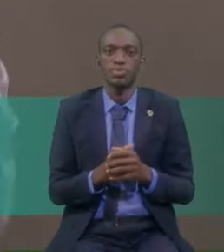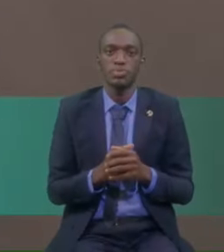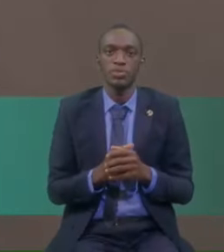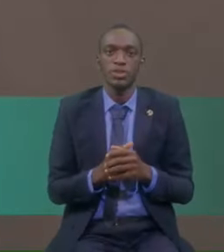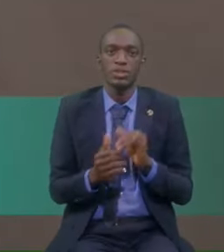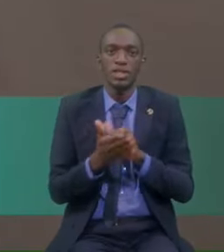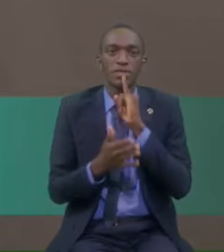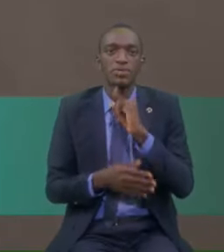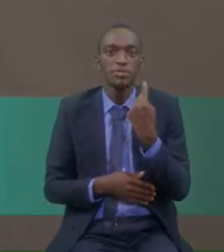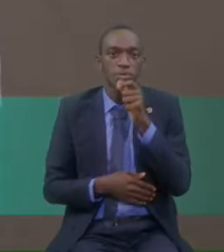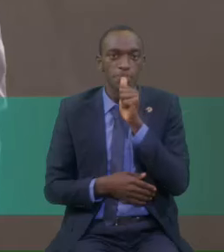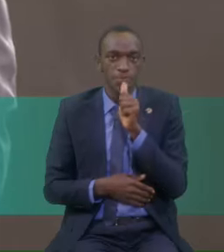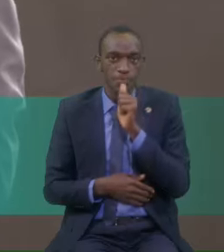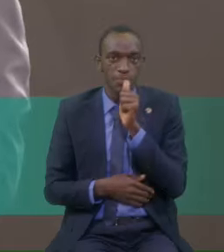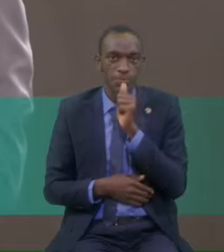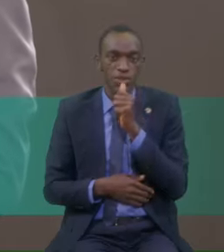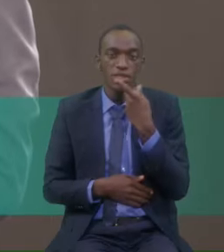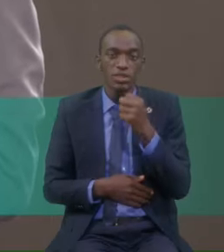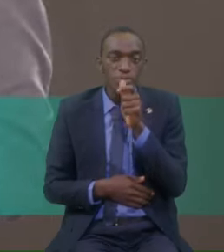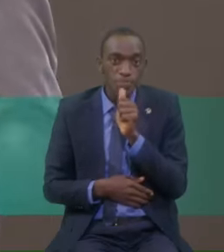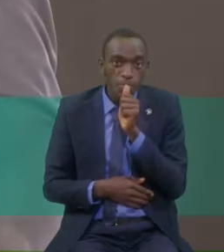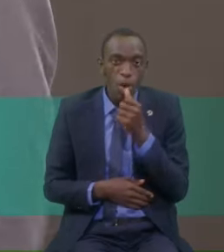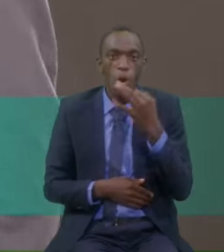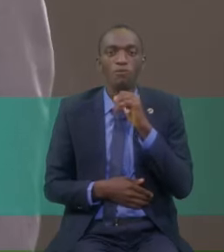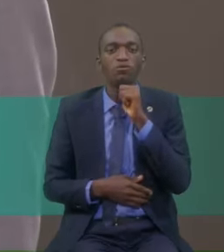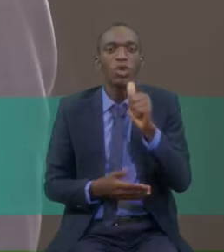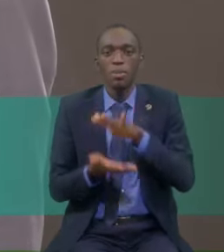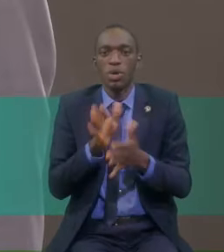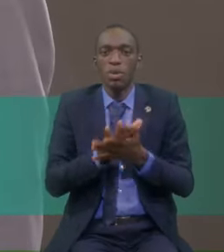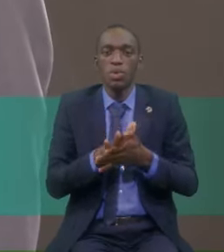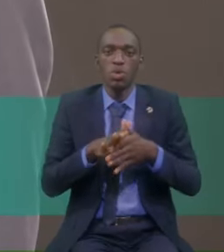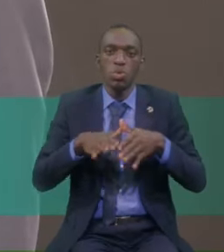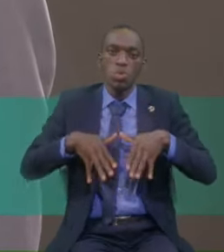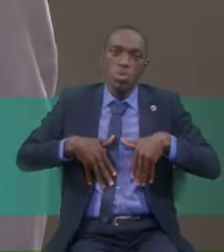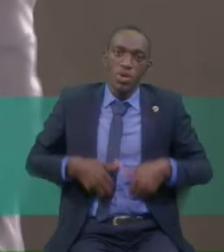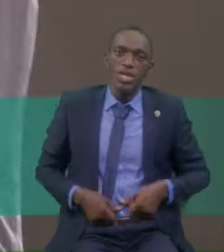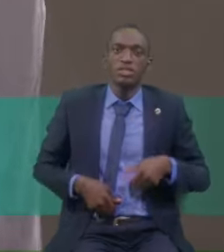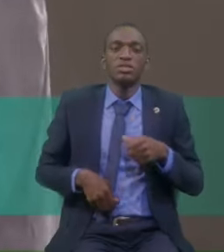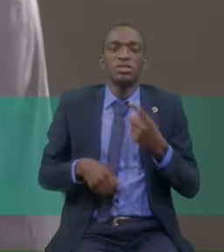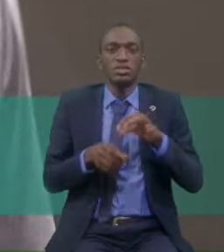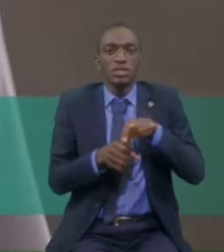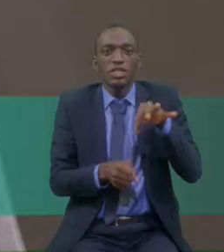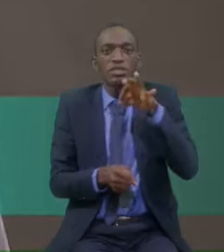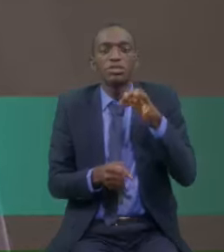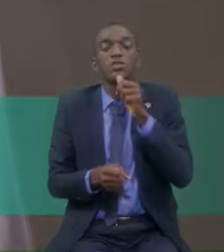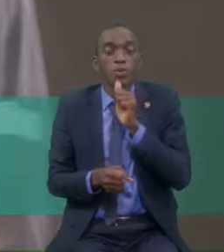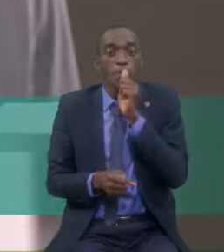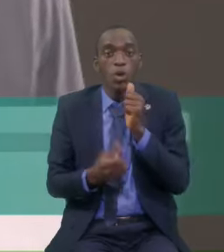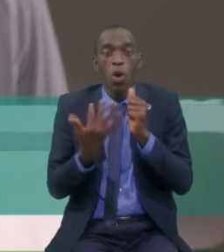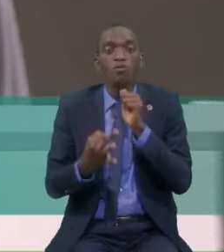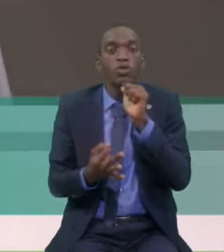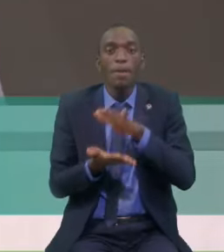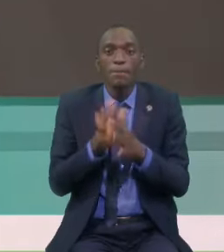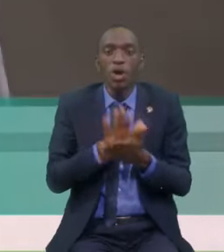The secret of not becoming weary. The secret of not becoming tired. The secret of